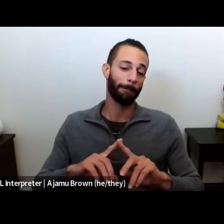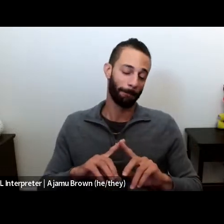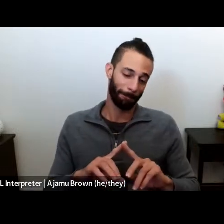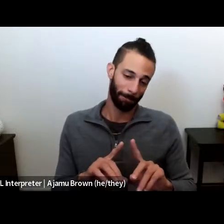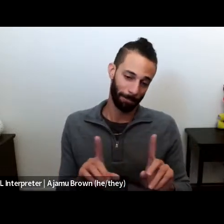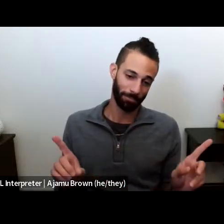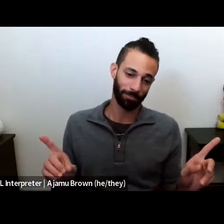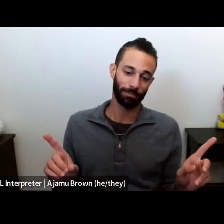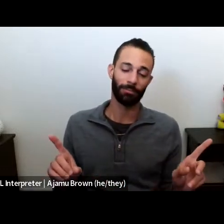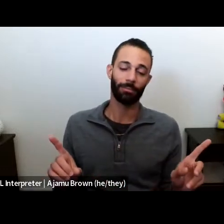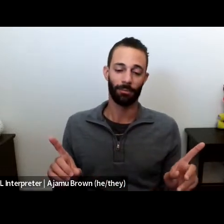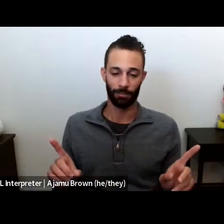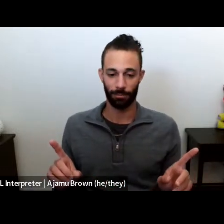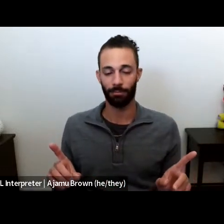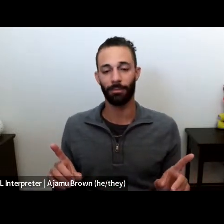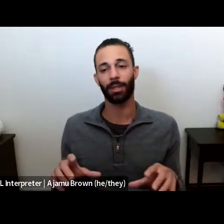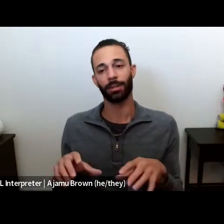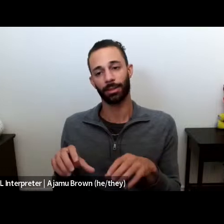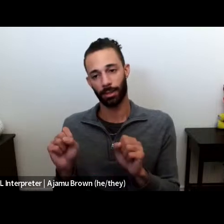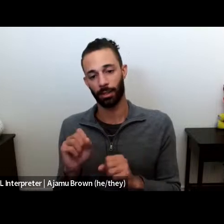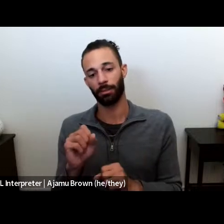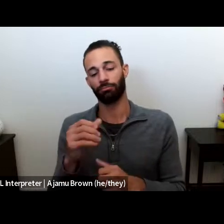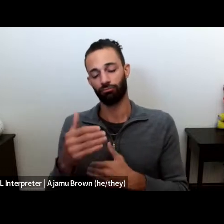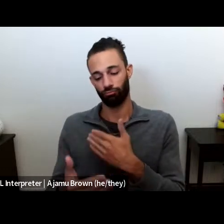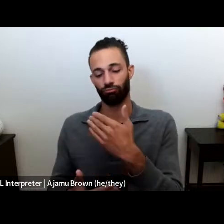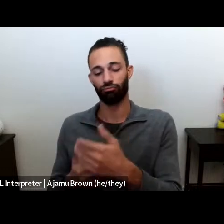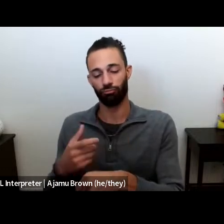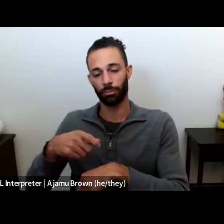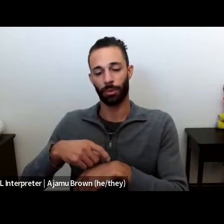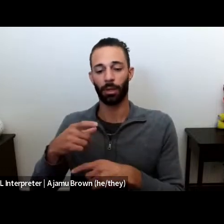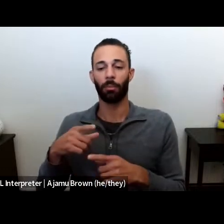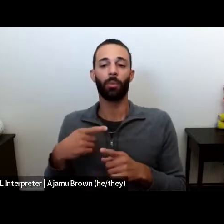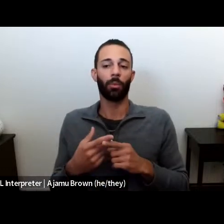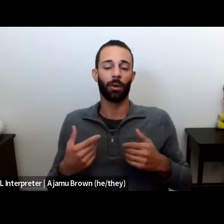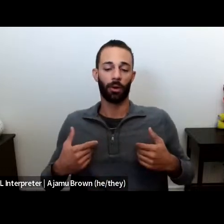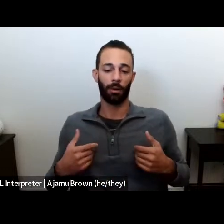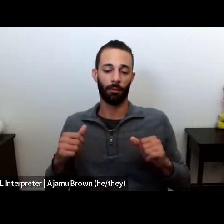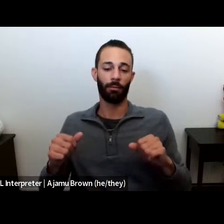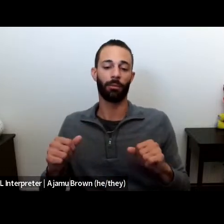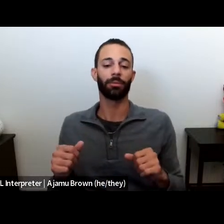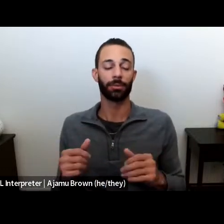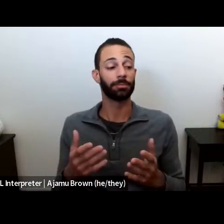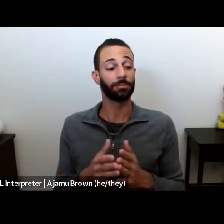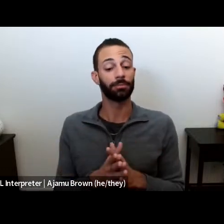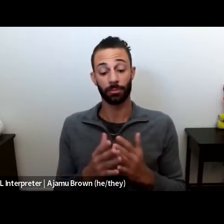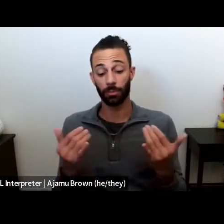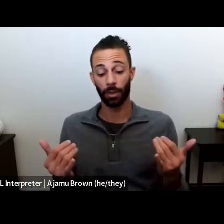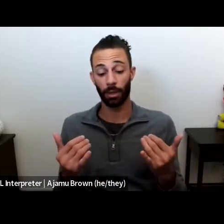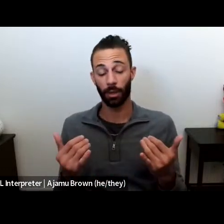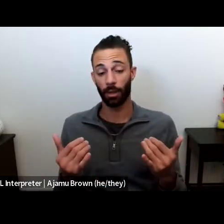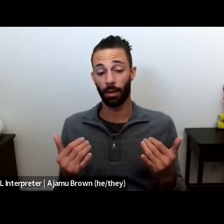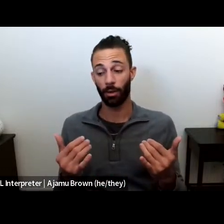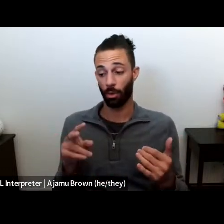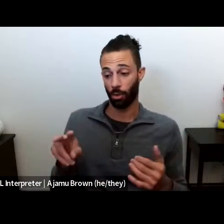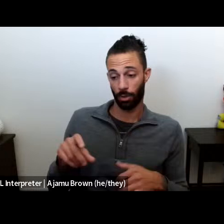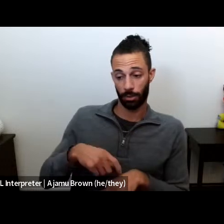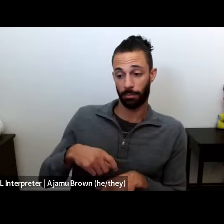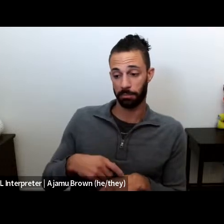take time when you can. Okay, and I do want to ask right now because I'm looking at the